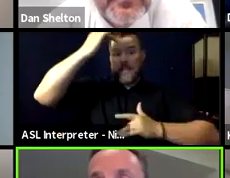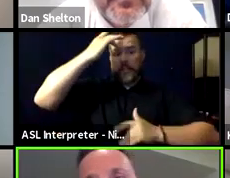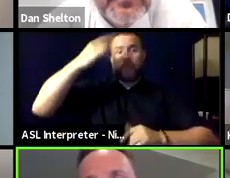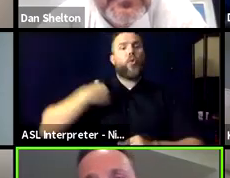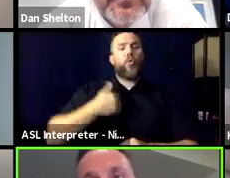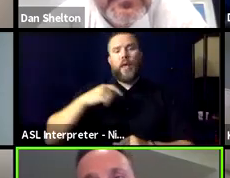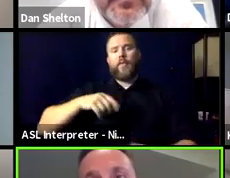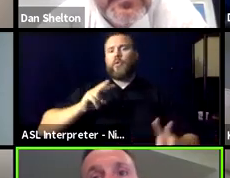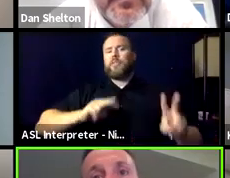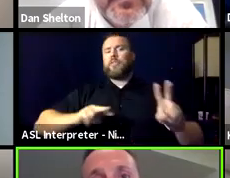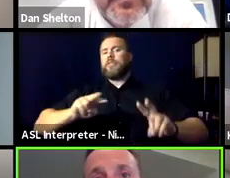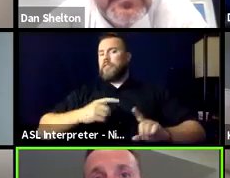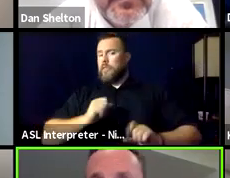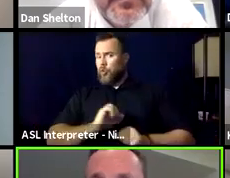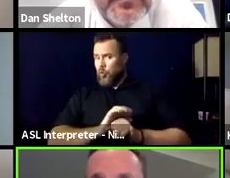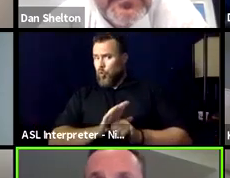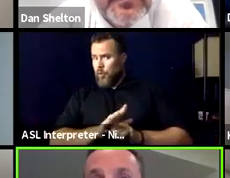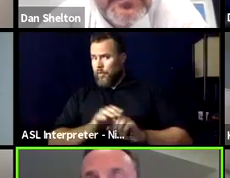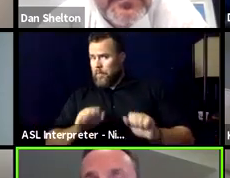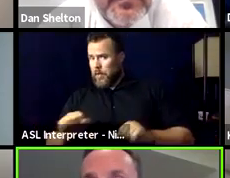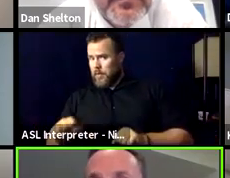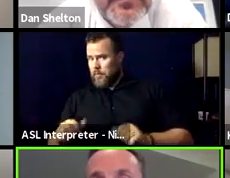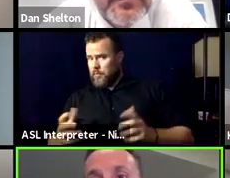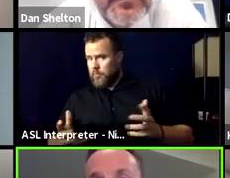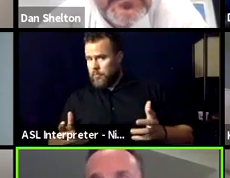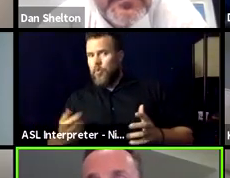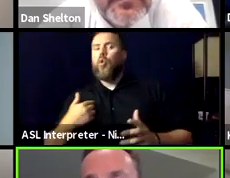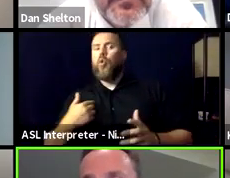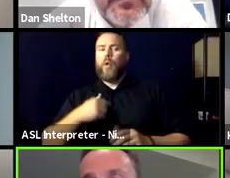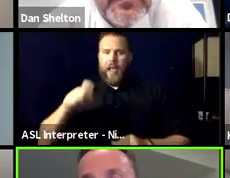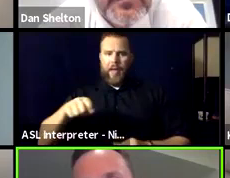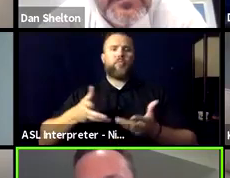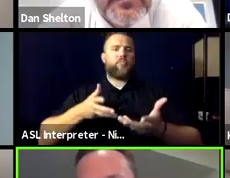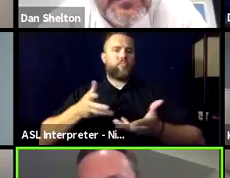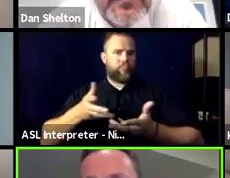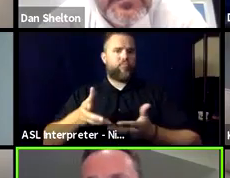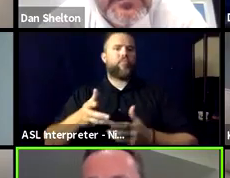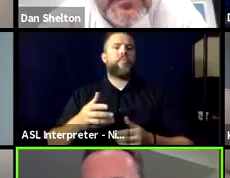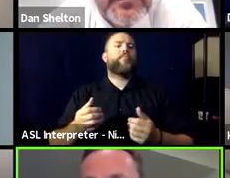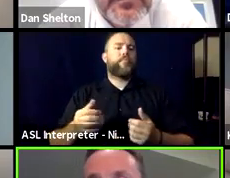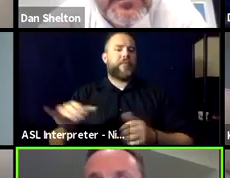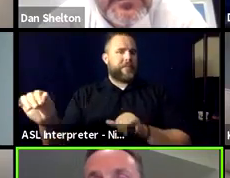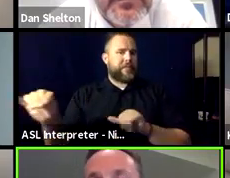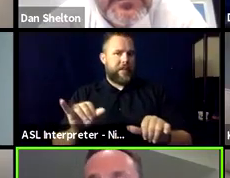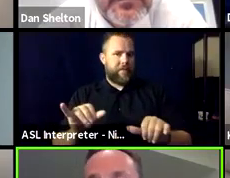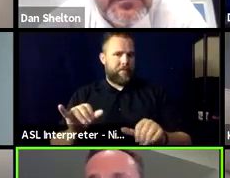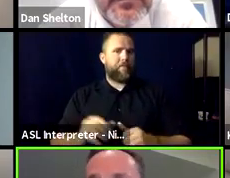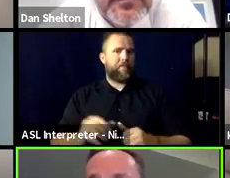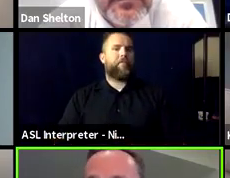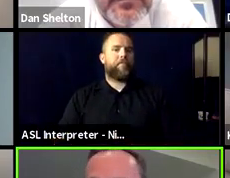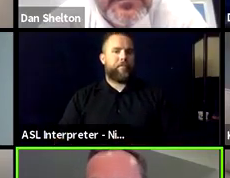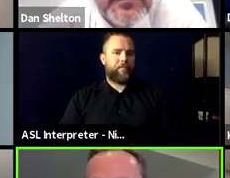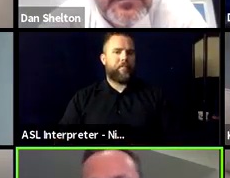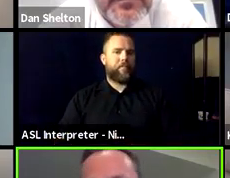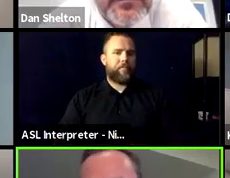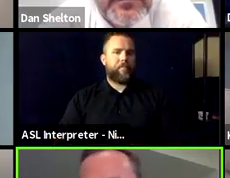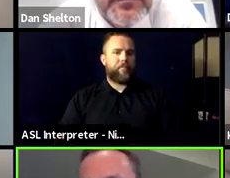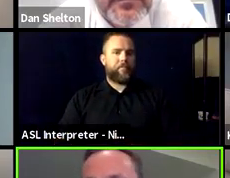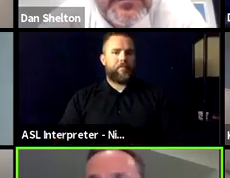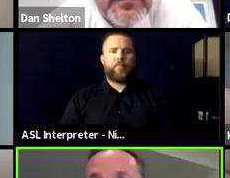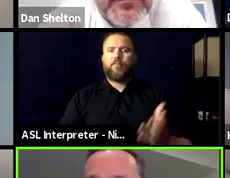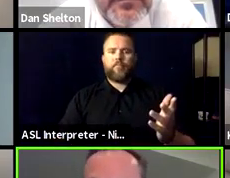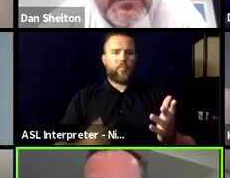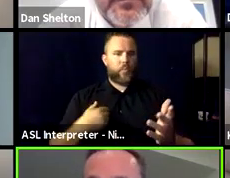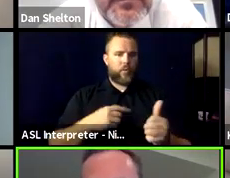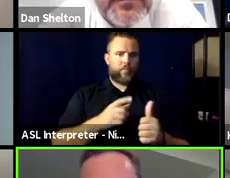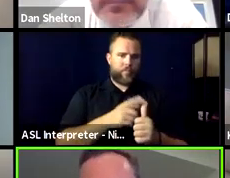in place for when there is a potential positive and what our steps are in terms of notifying the school nurse,